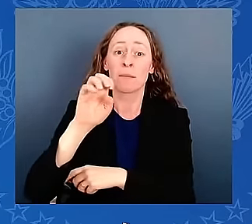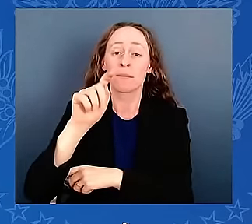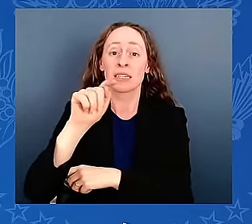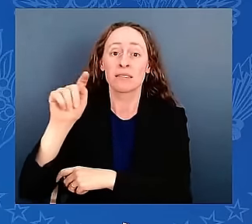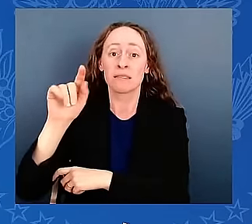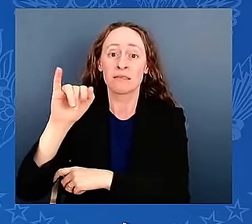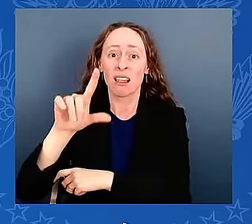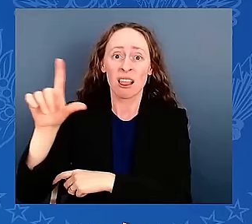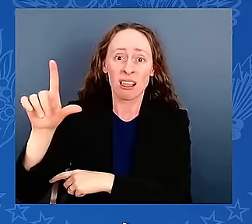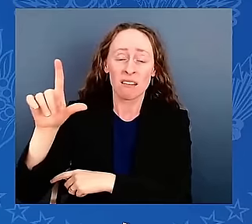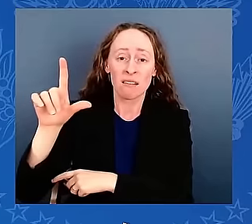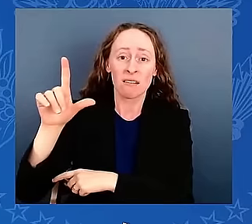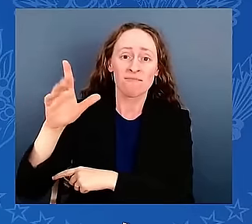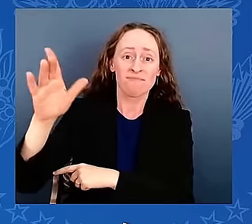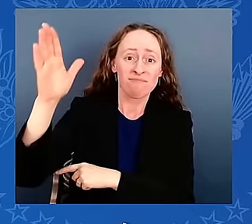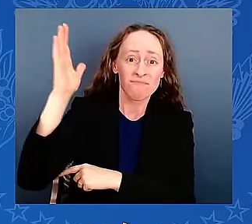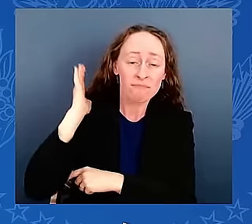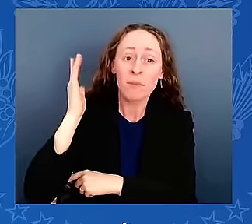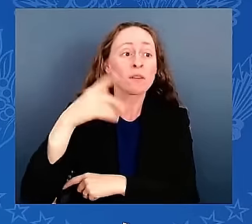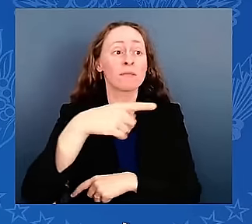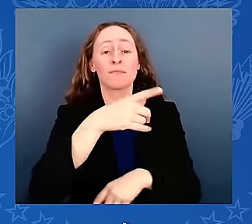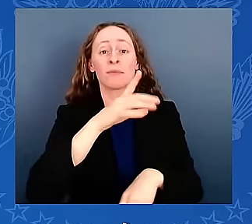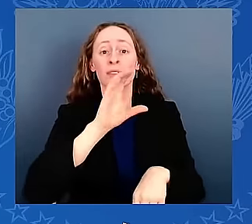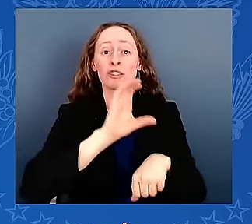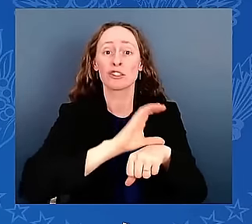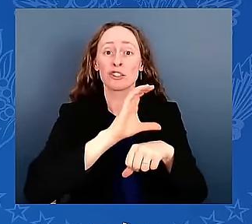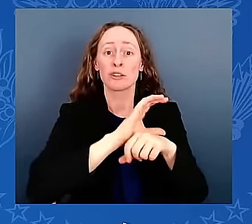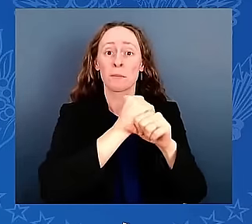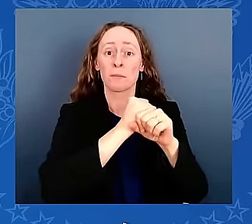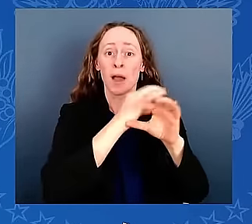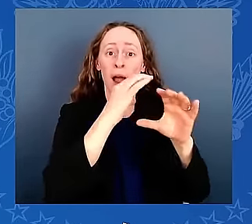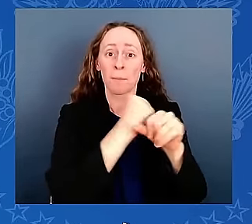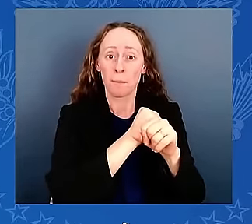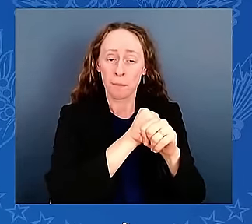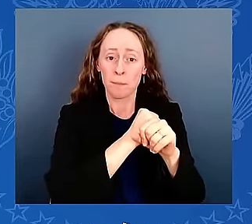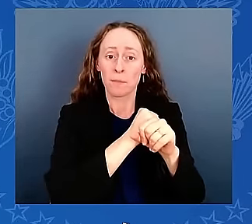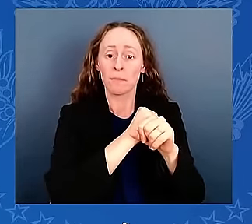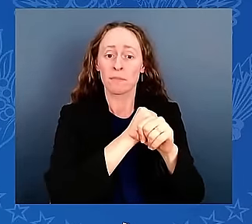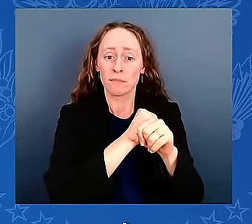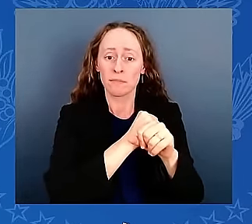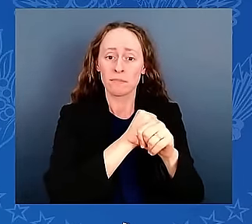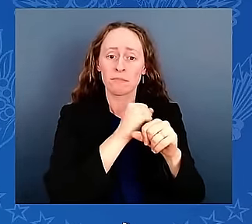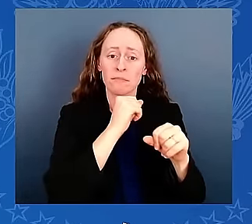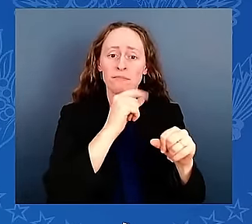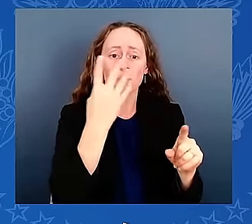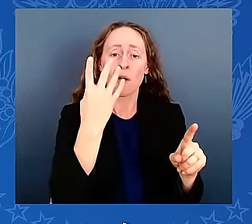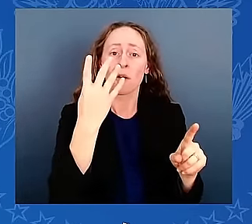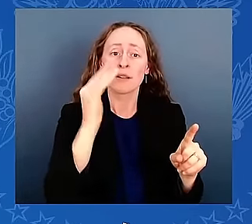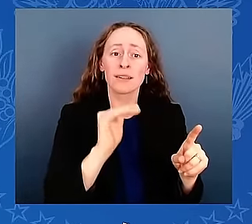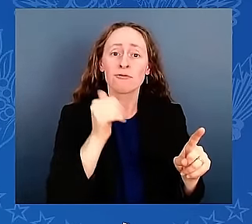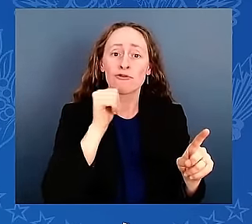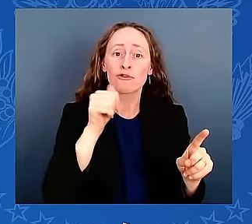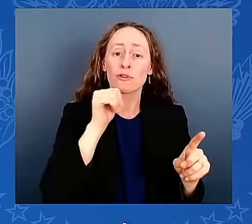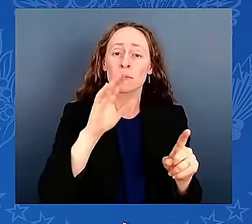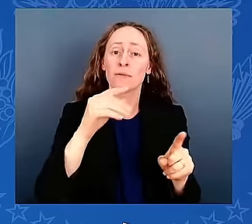stories. This time, some said they were prepared to change